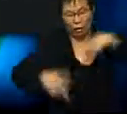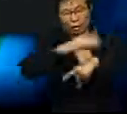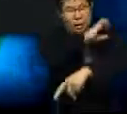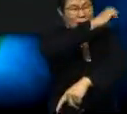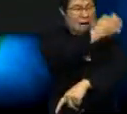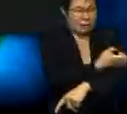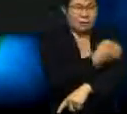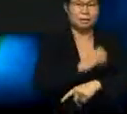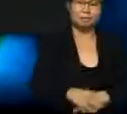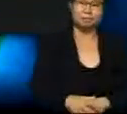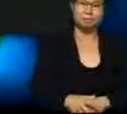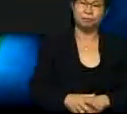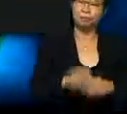energy.